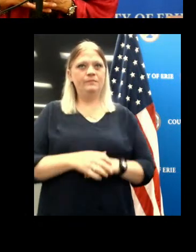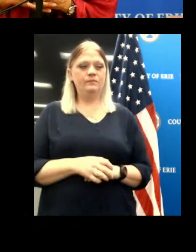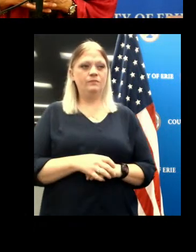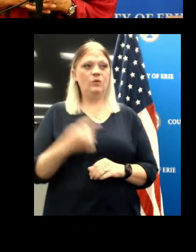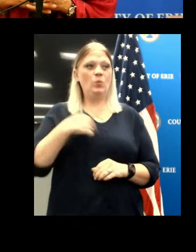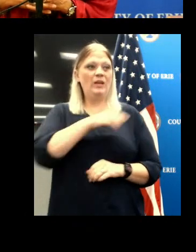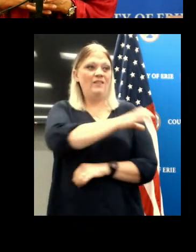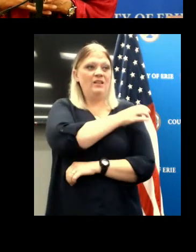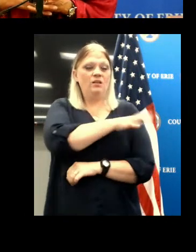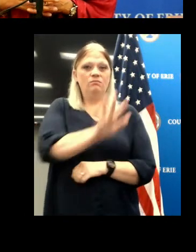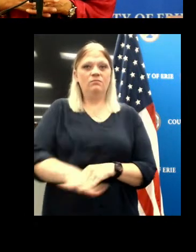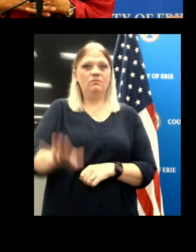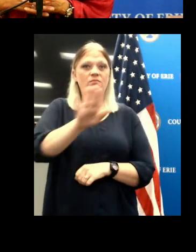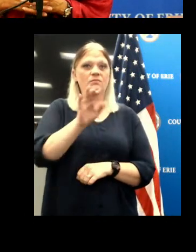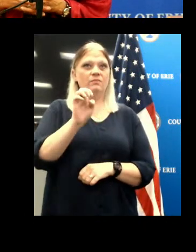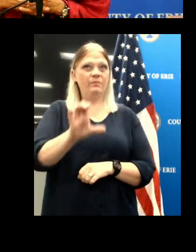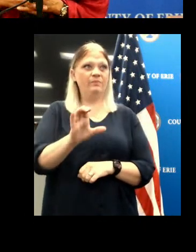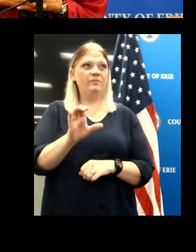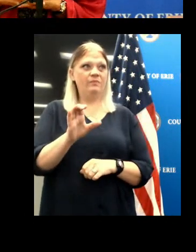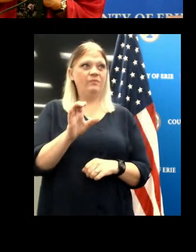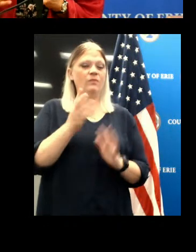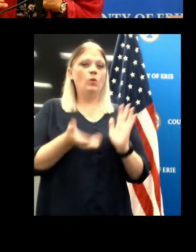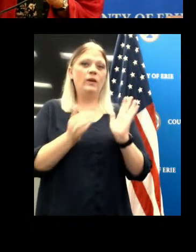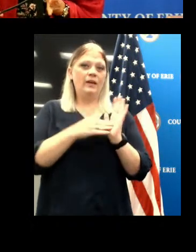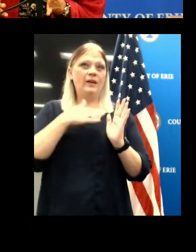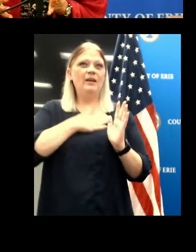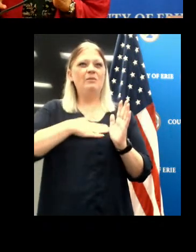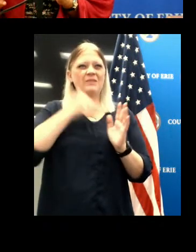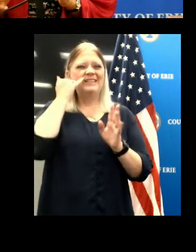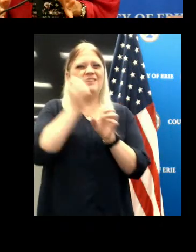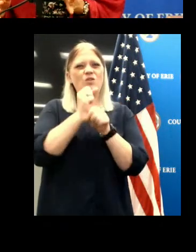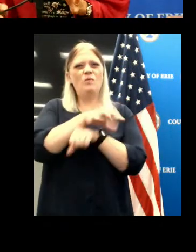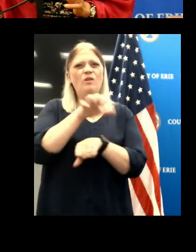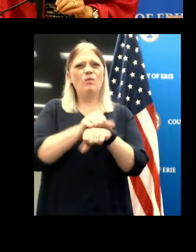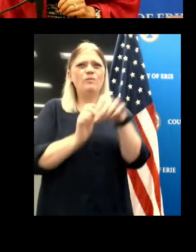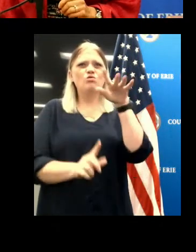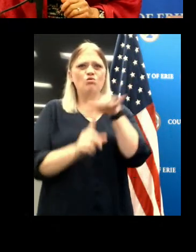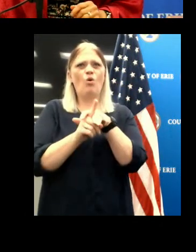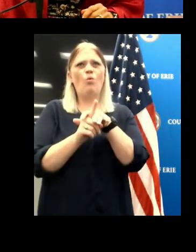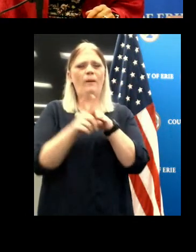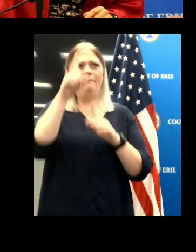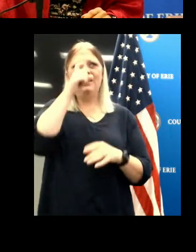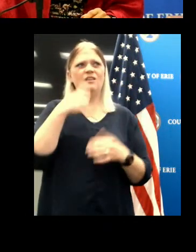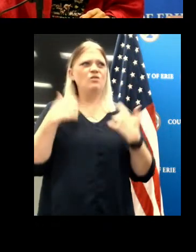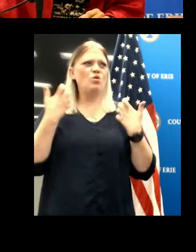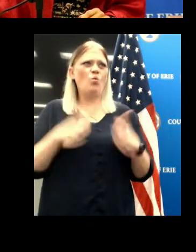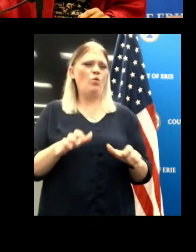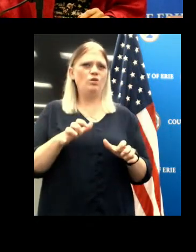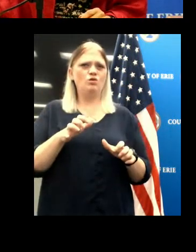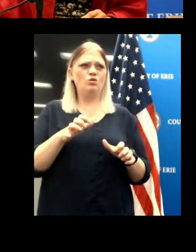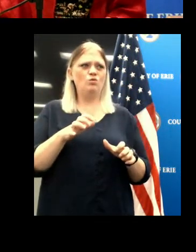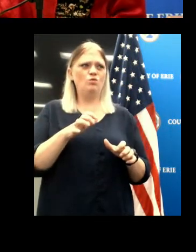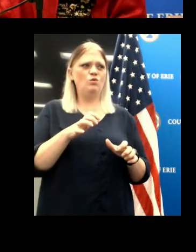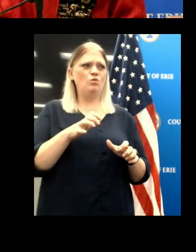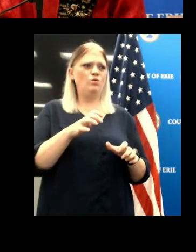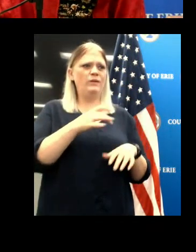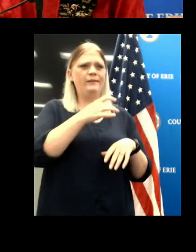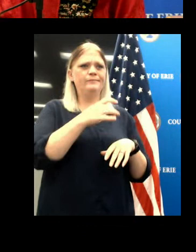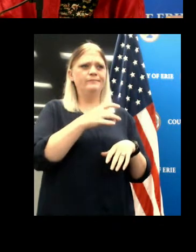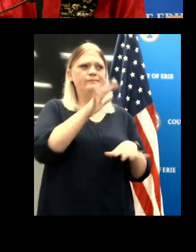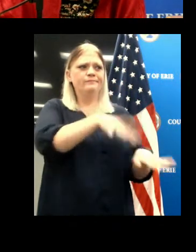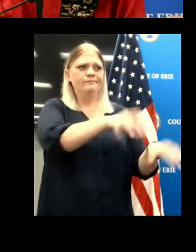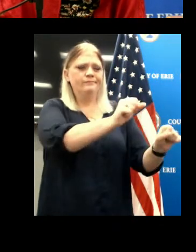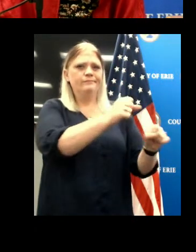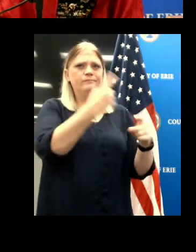clinics throughout Erie County, and so again, please, if you make an appointment, show up, because we don't want you to take the spot of somebody else who does